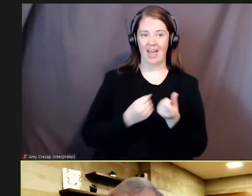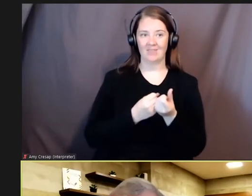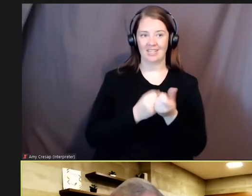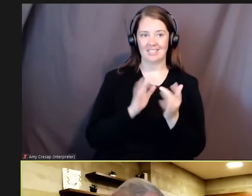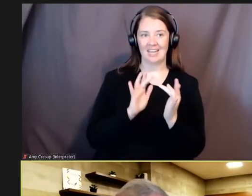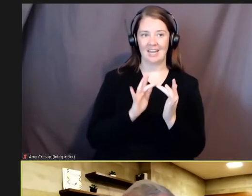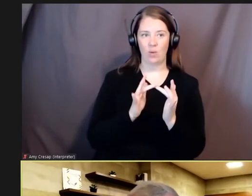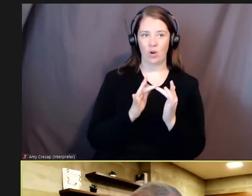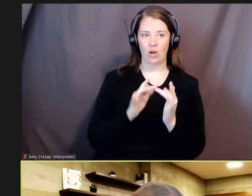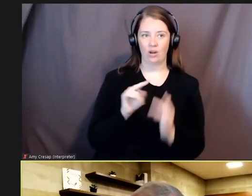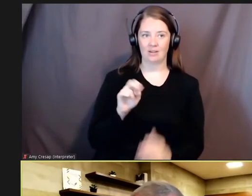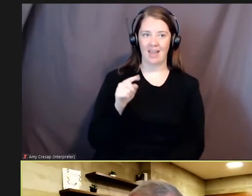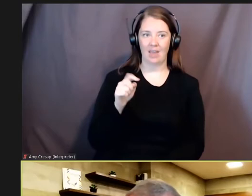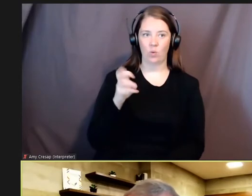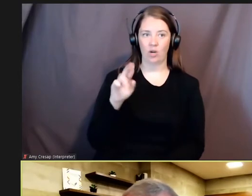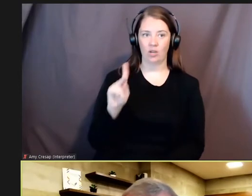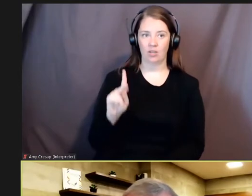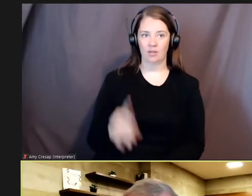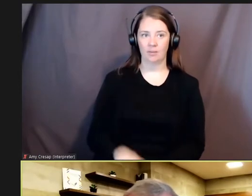Network?